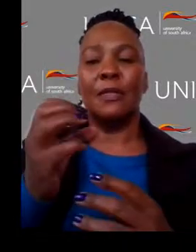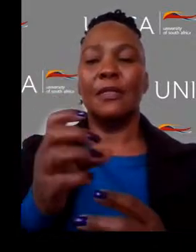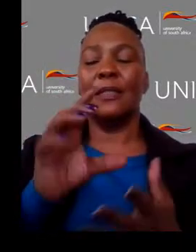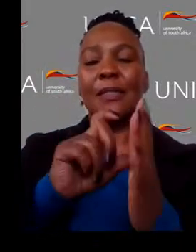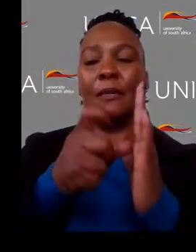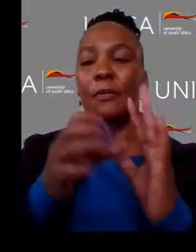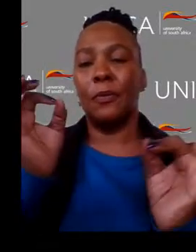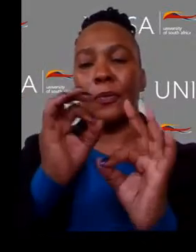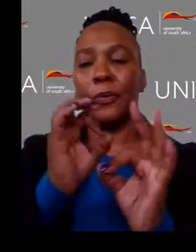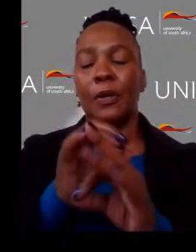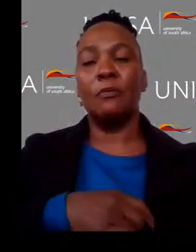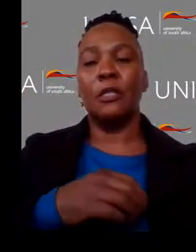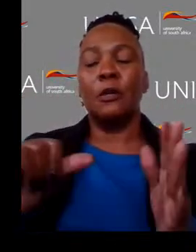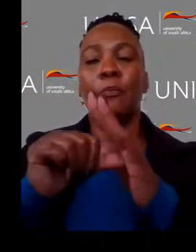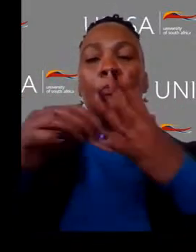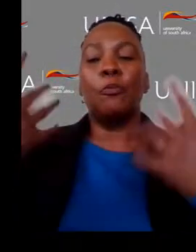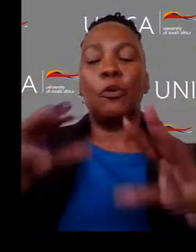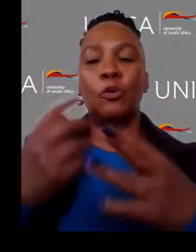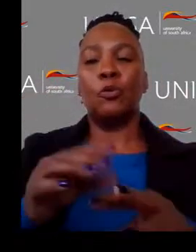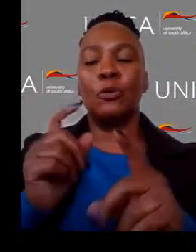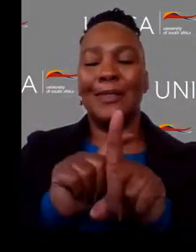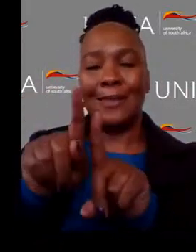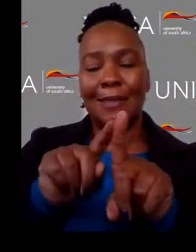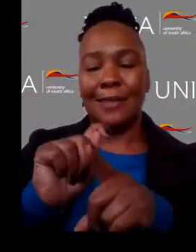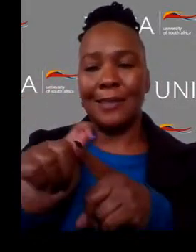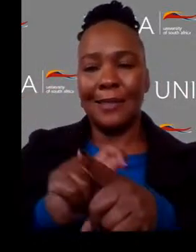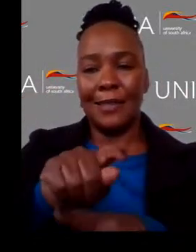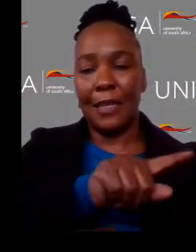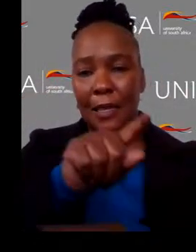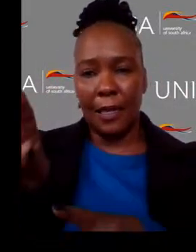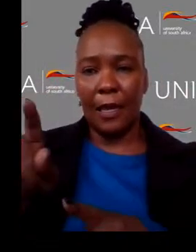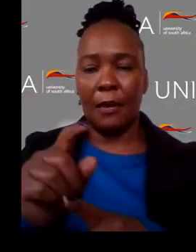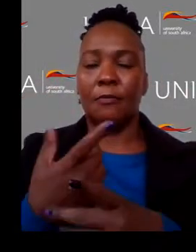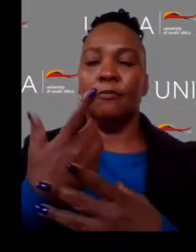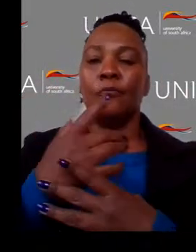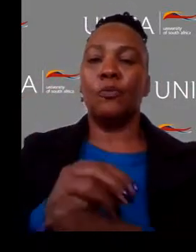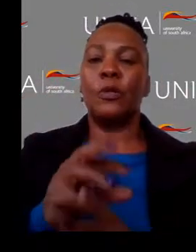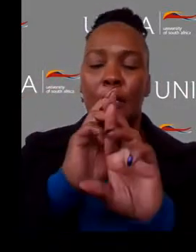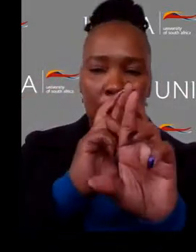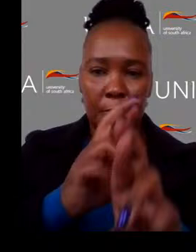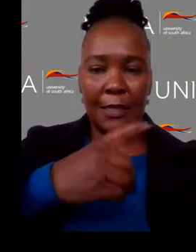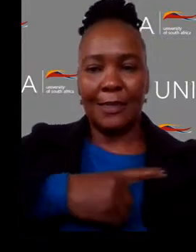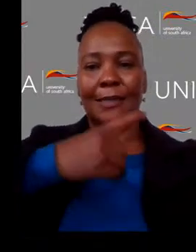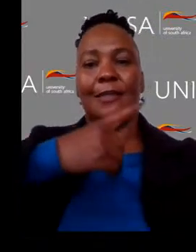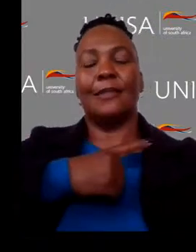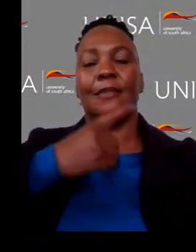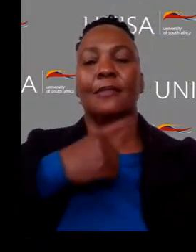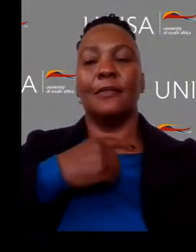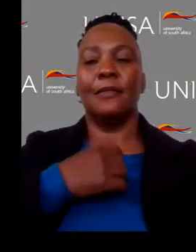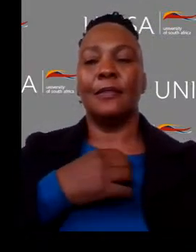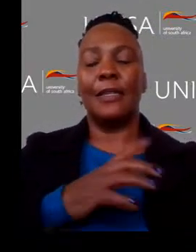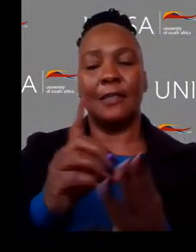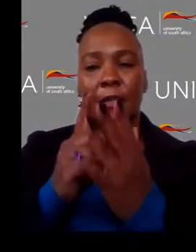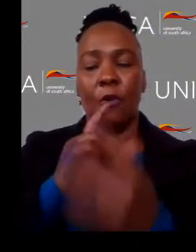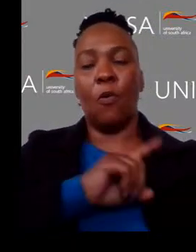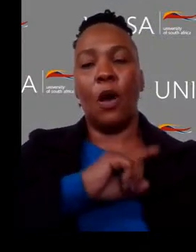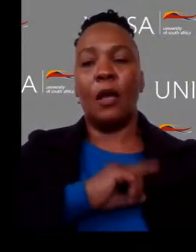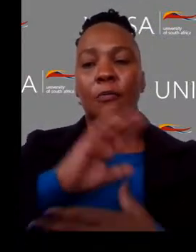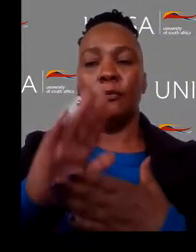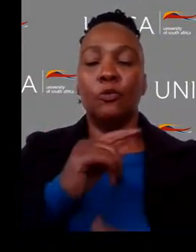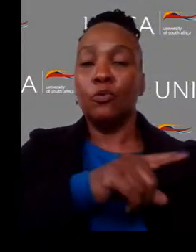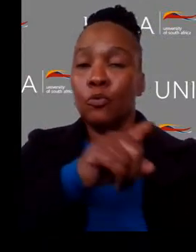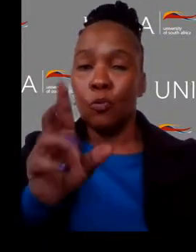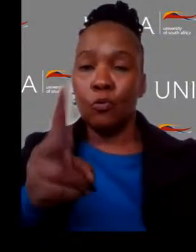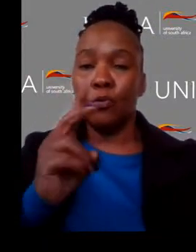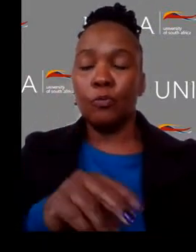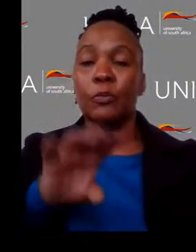always important to treat those with disability with the respect and dignity that they richly deserve, because you may also acquire a disability at a